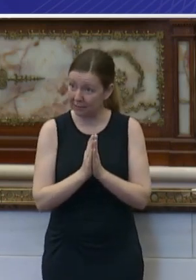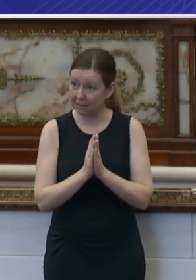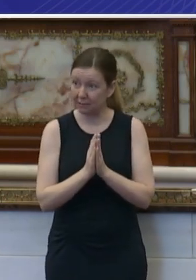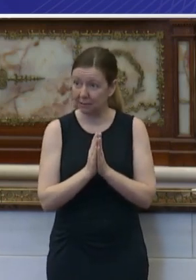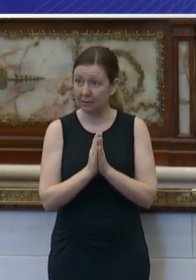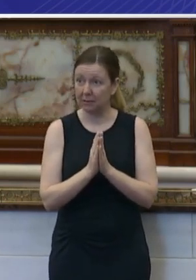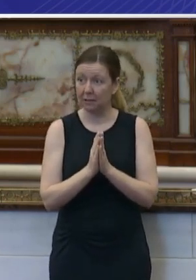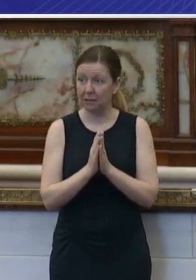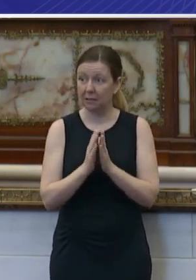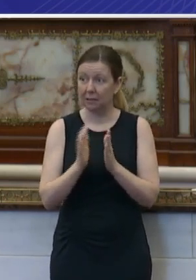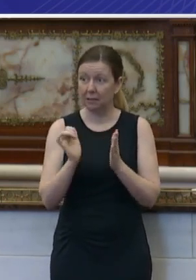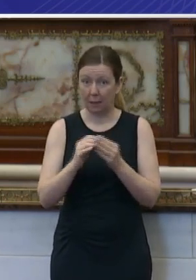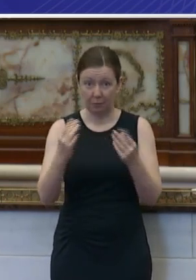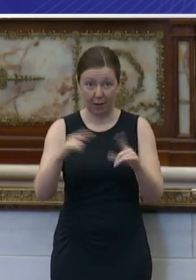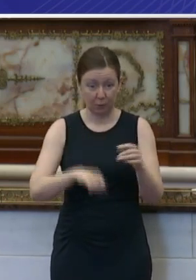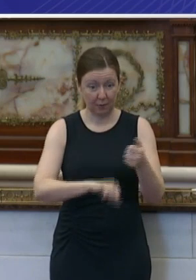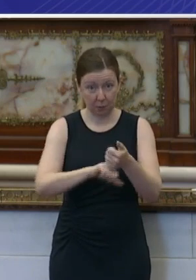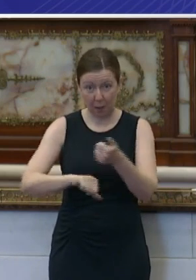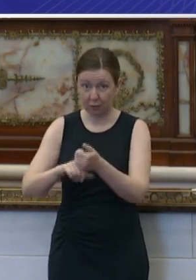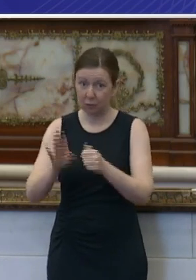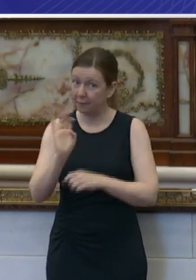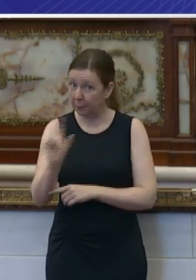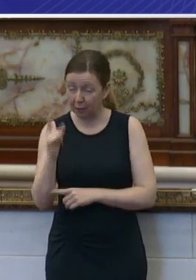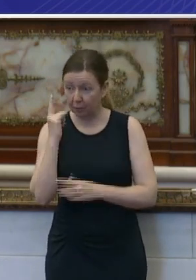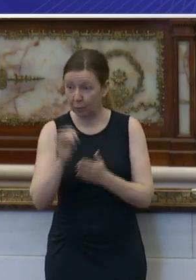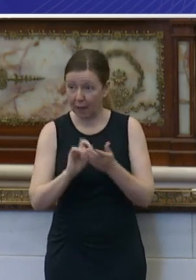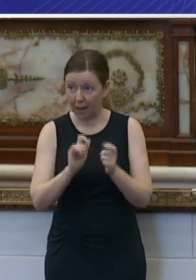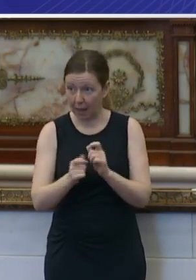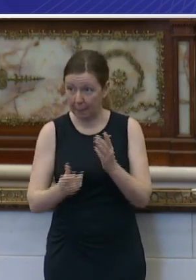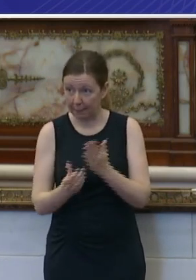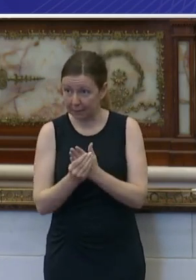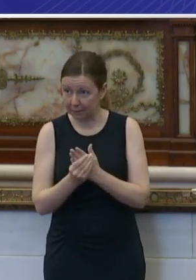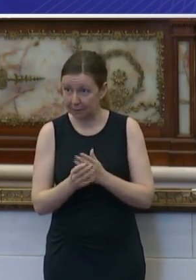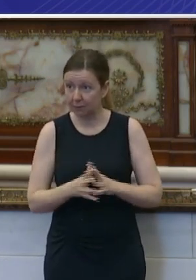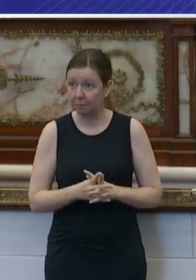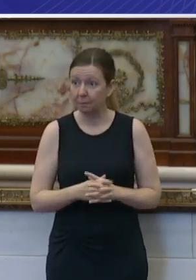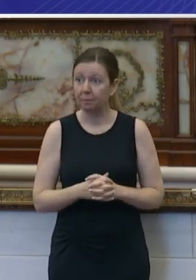information been provided to the sponsors of the bill for that amendment?